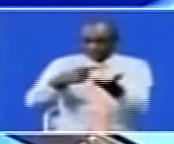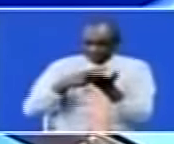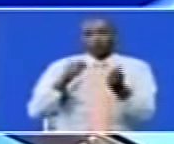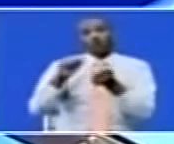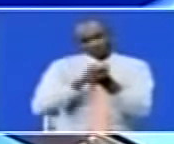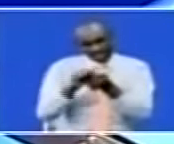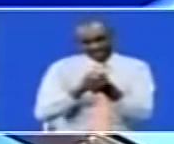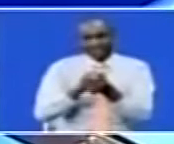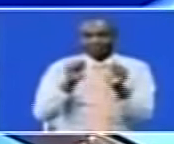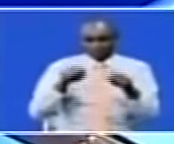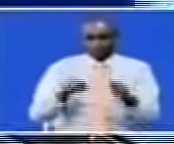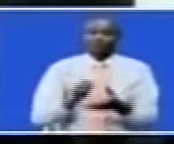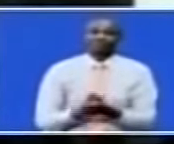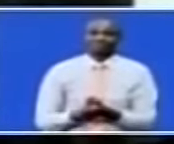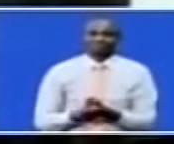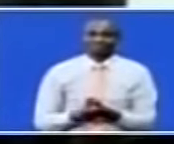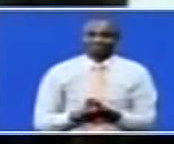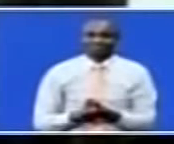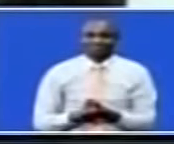Friday.